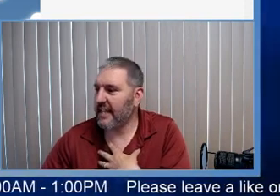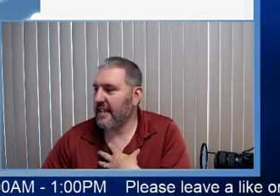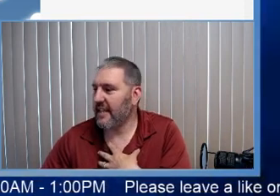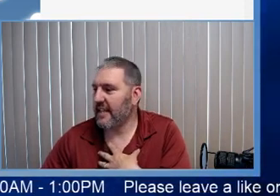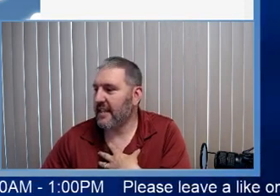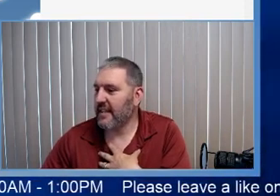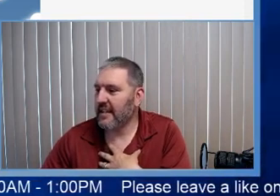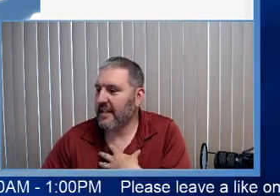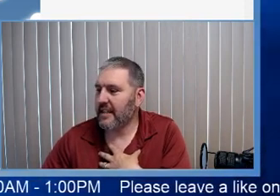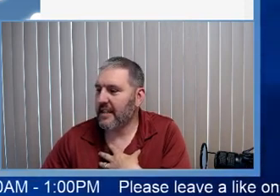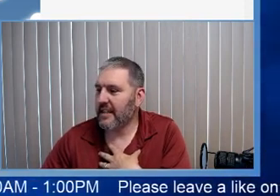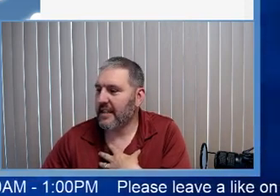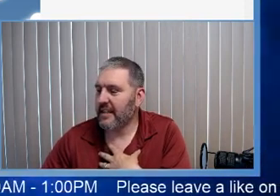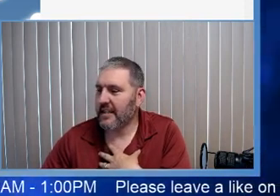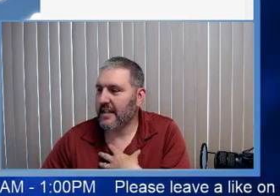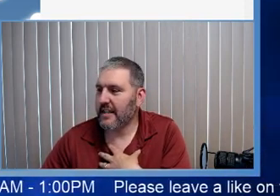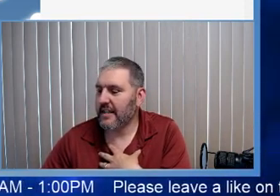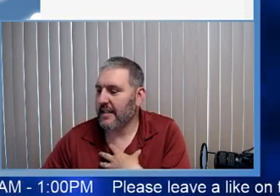sick.